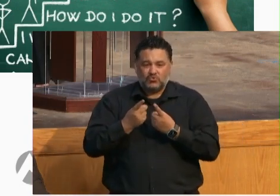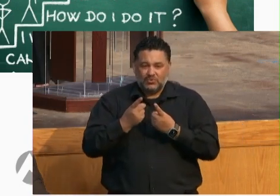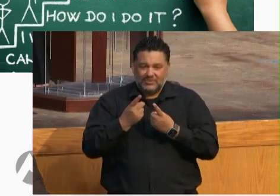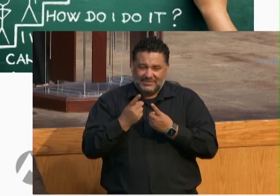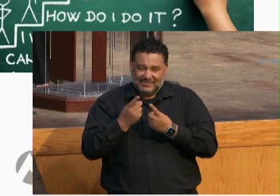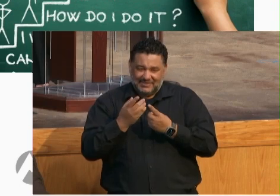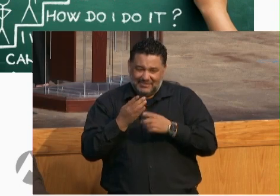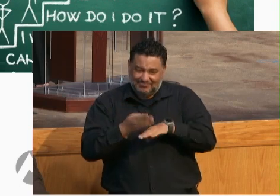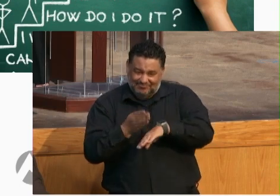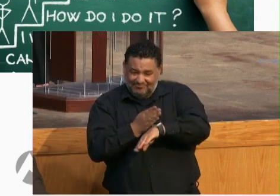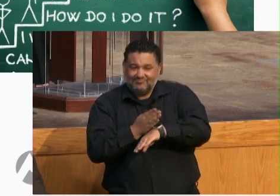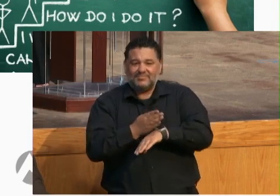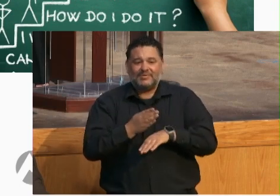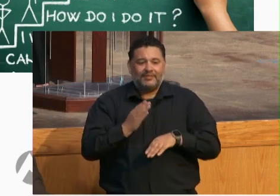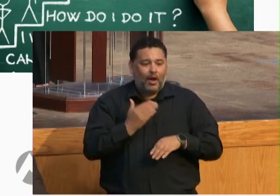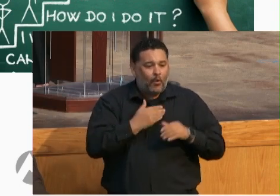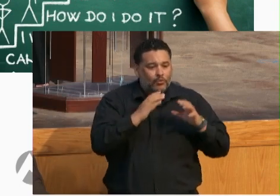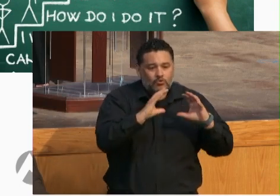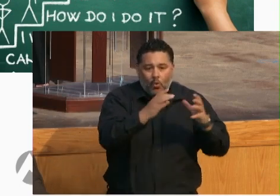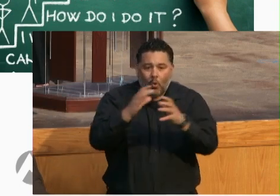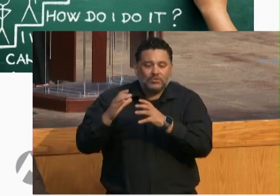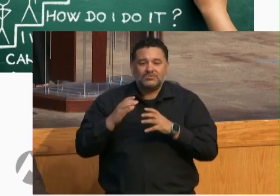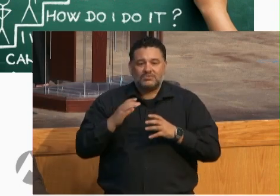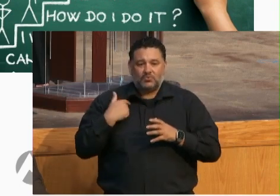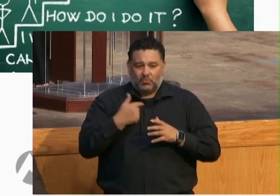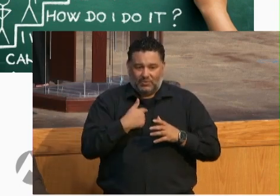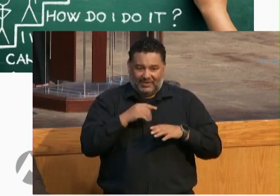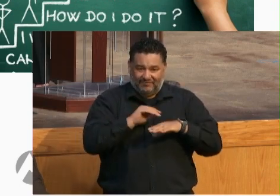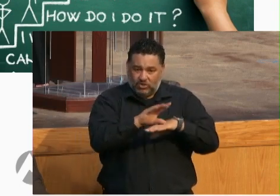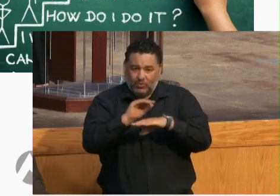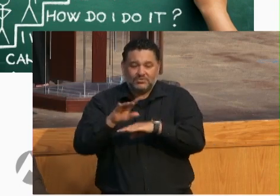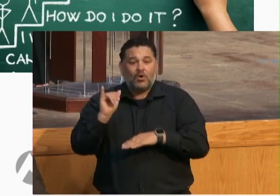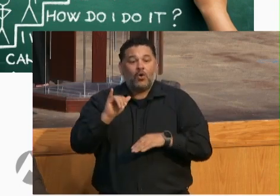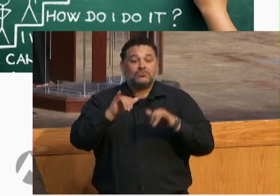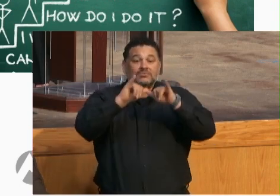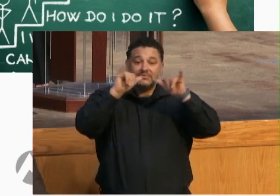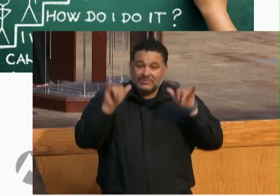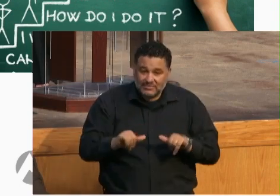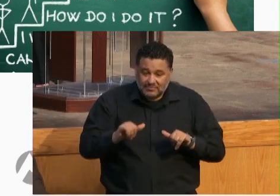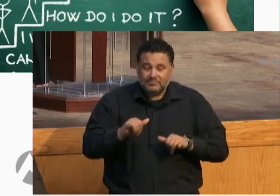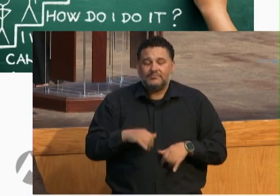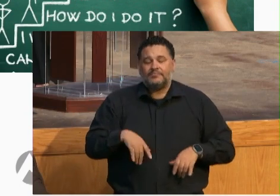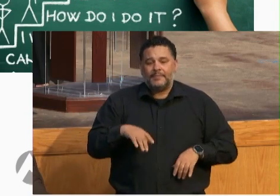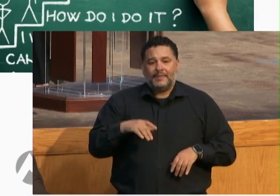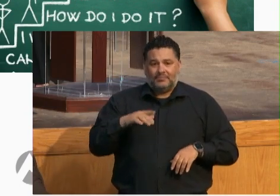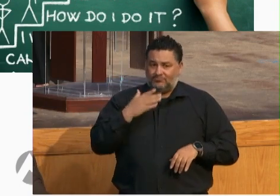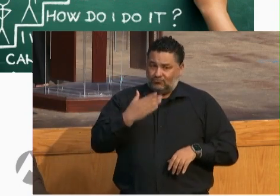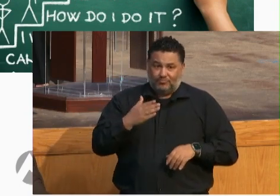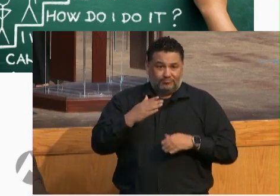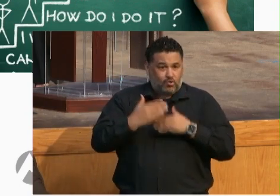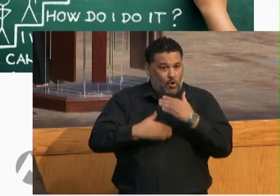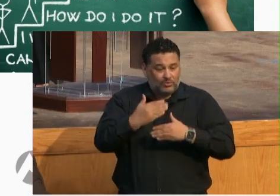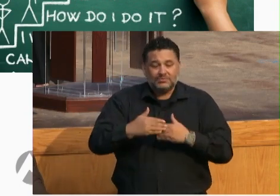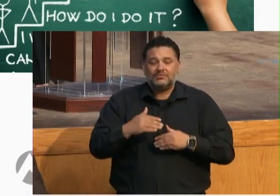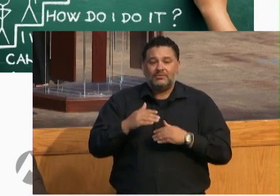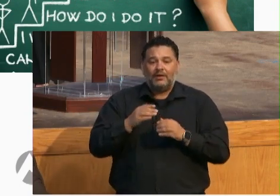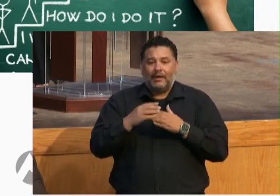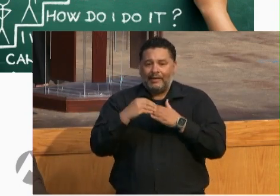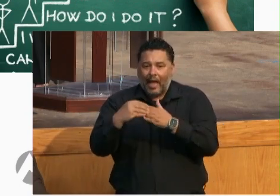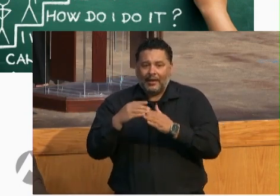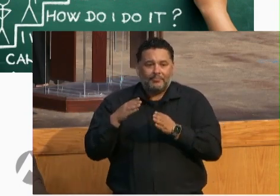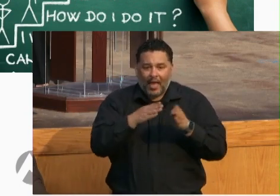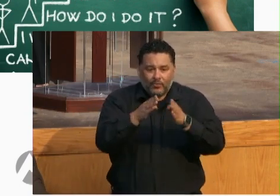we have influence over, and then also looking at systems. So we've made great progress with guided pathways, in looking